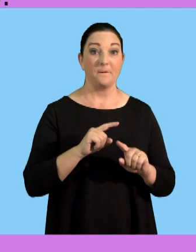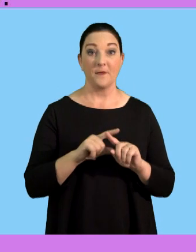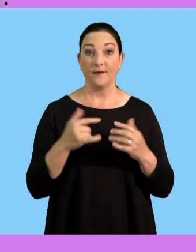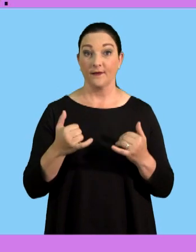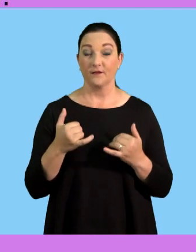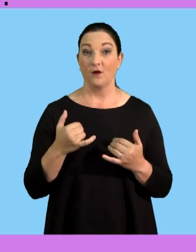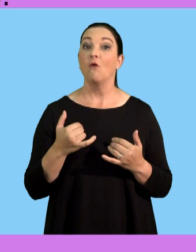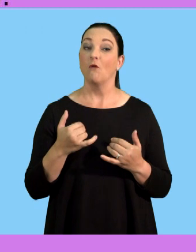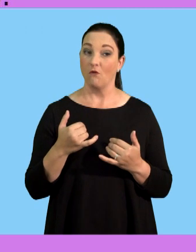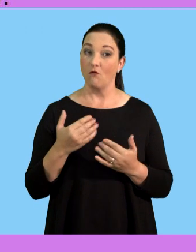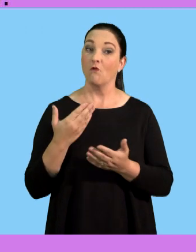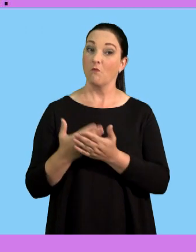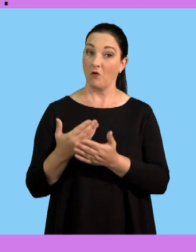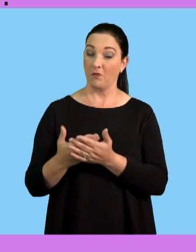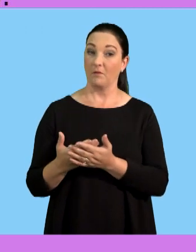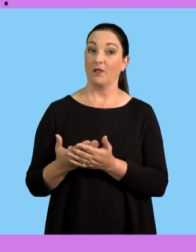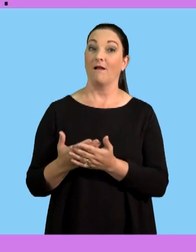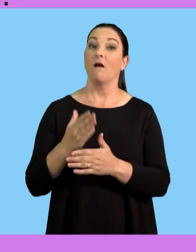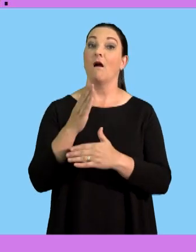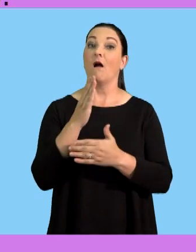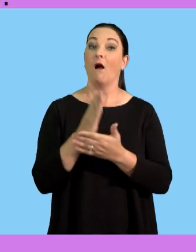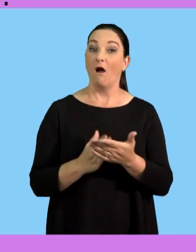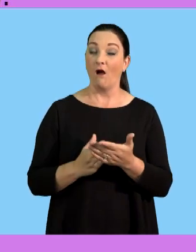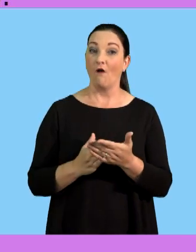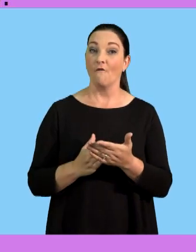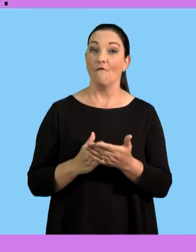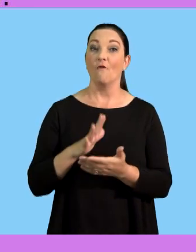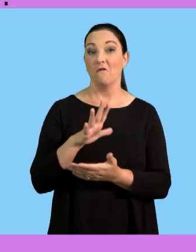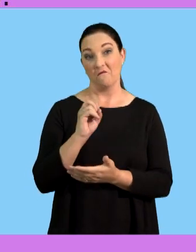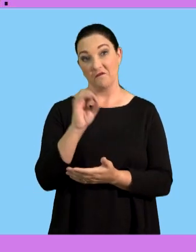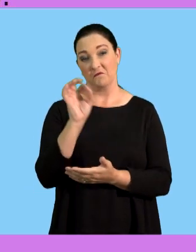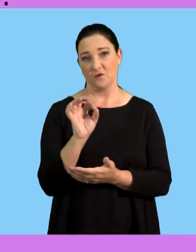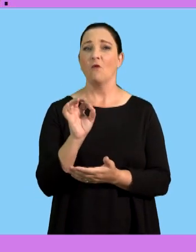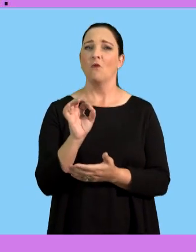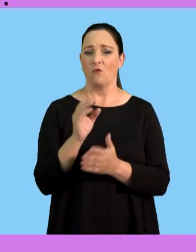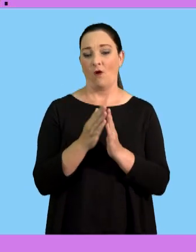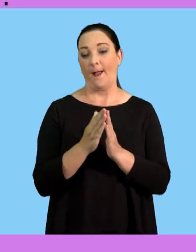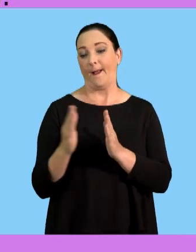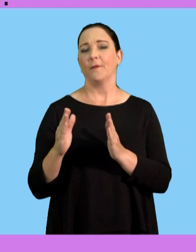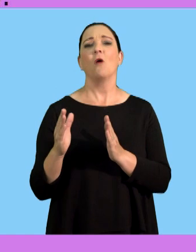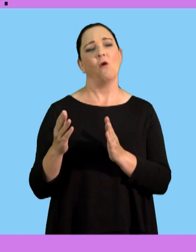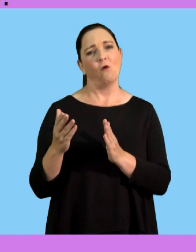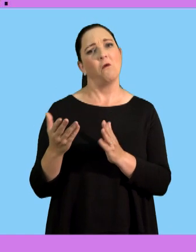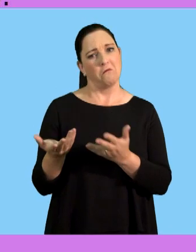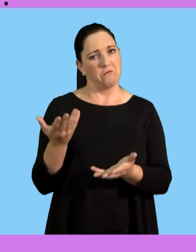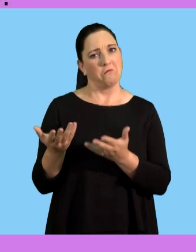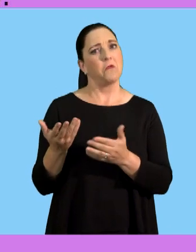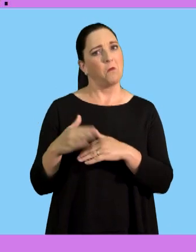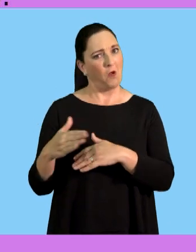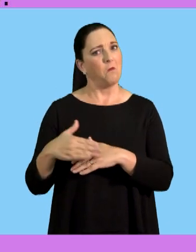And then when an outcome has a probability of half or 50%, it is more likely to happen than when